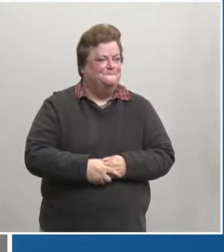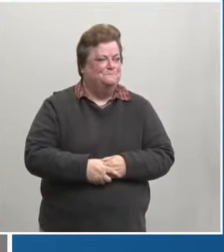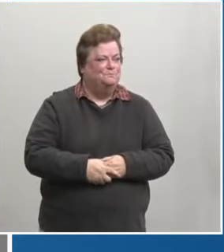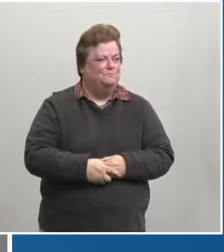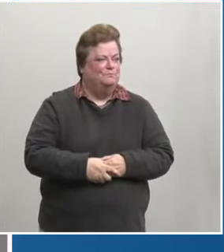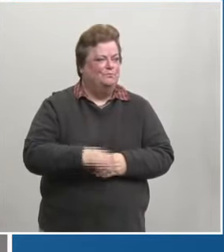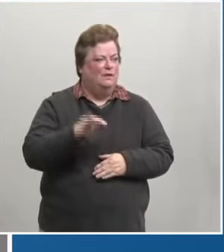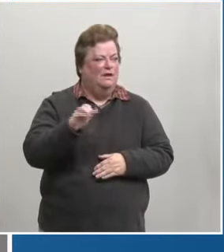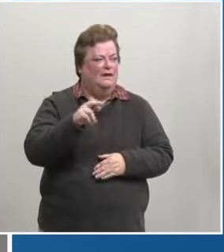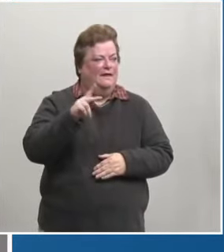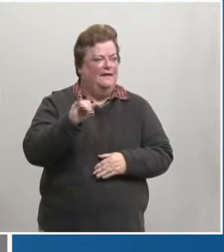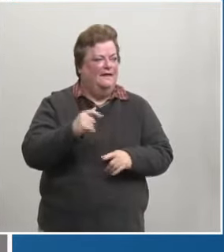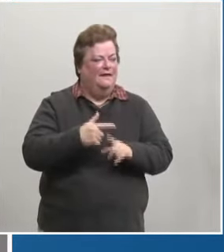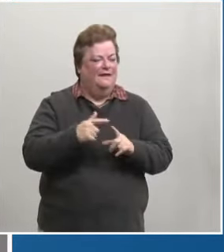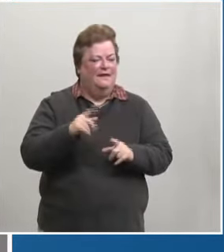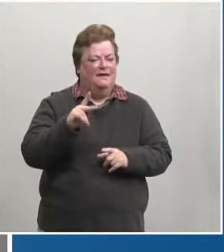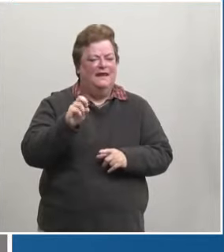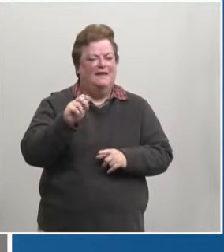Mayor,